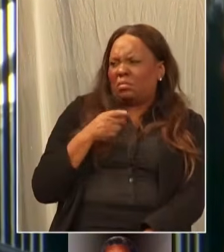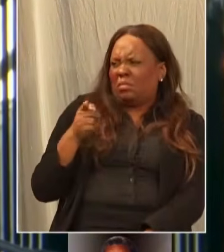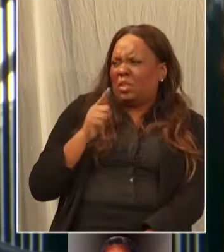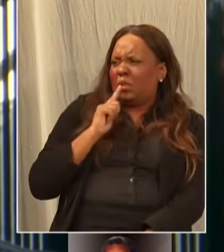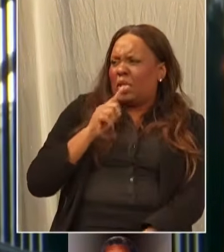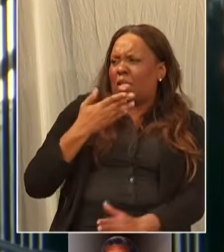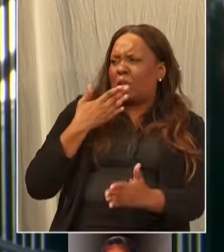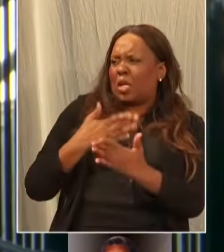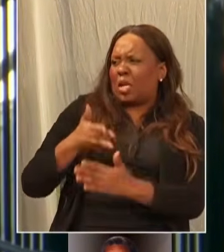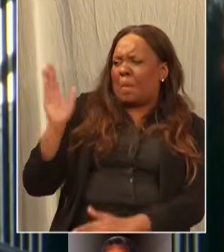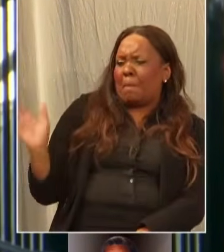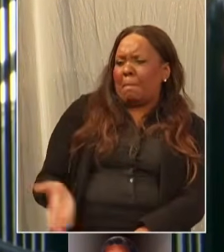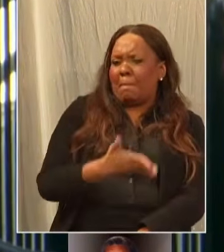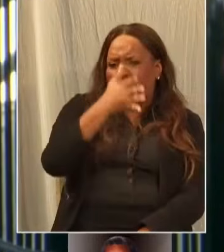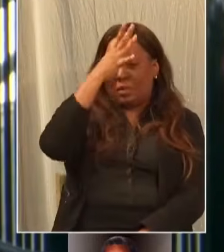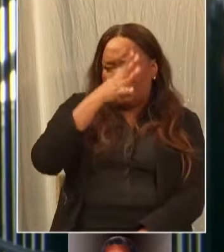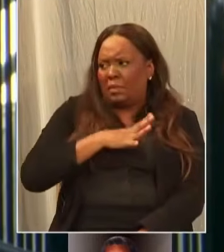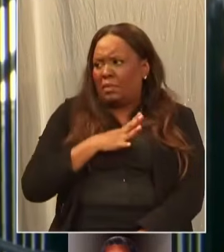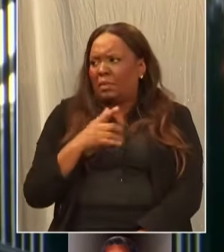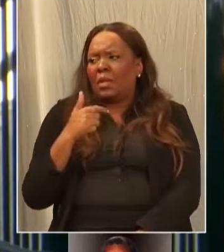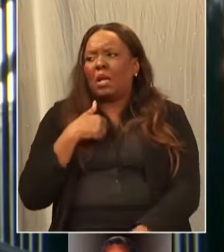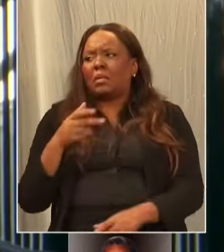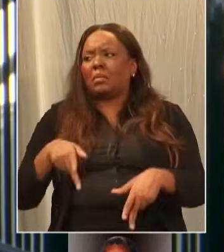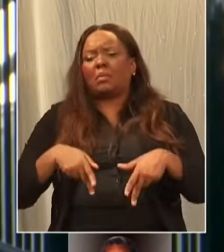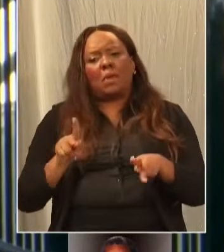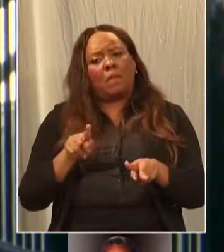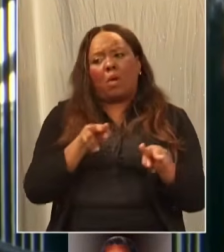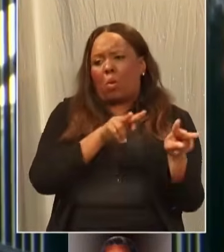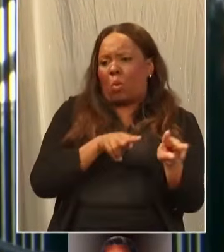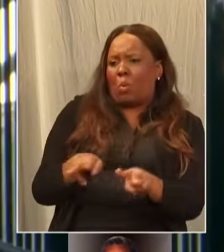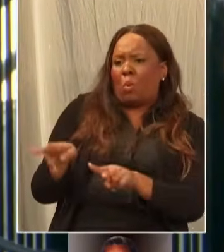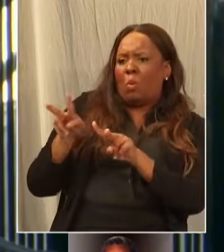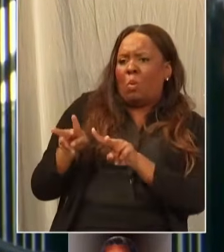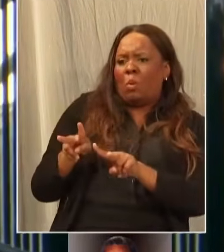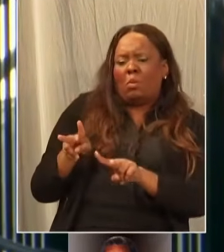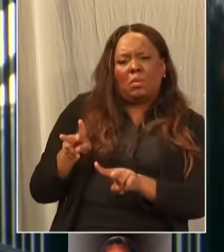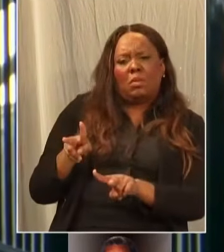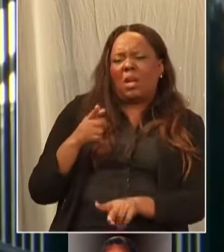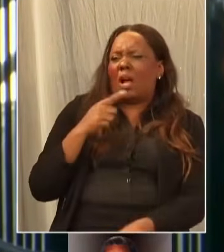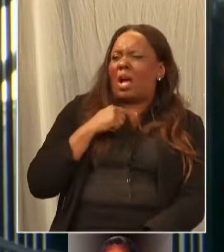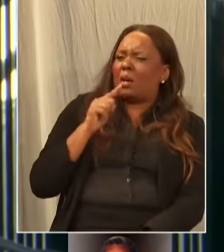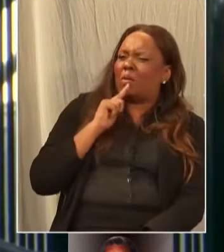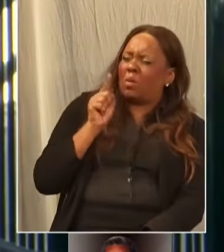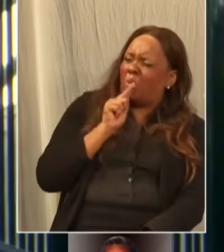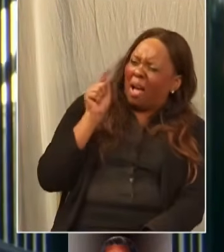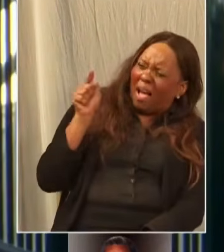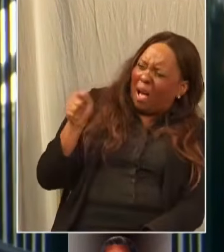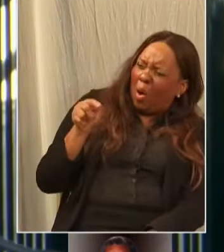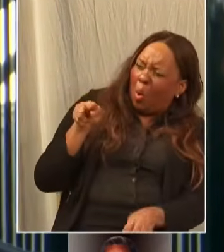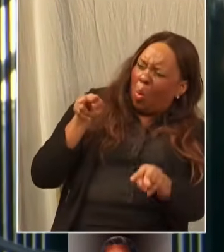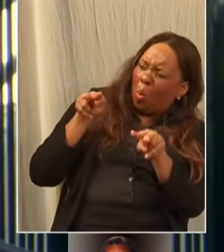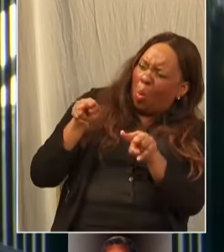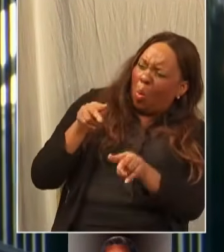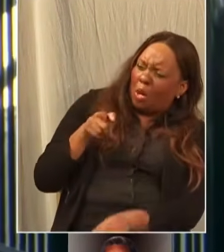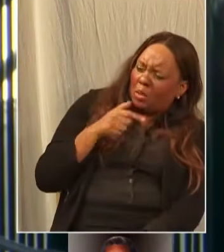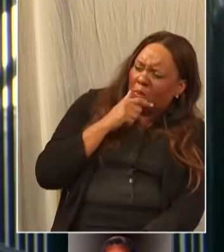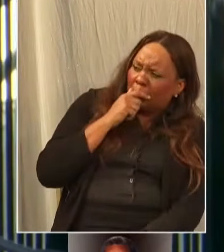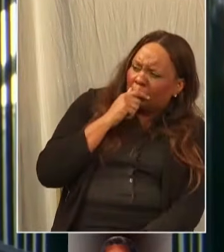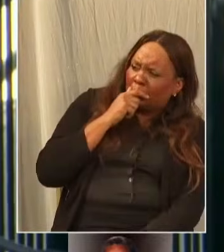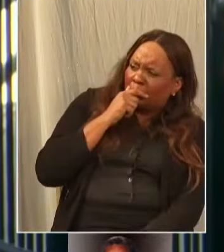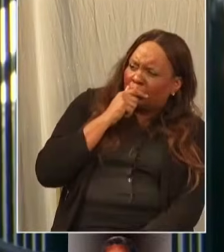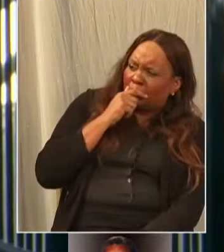position. I had the privilege of watching him from 22 yards away. Against